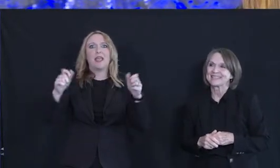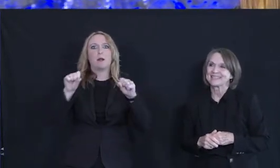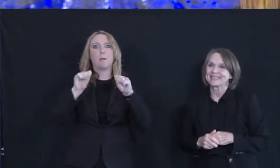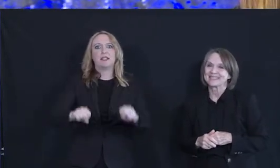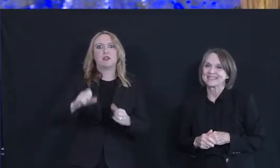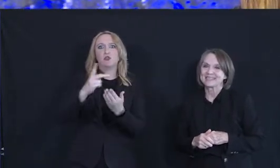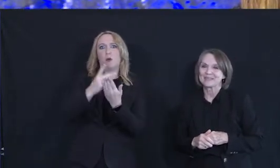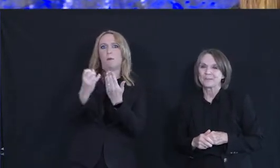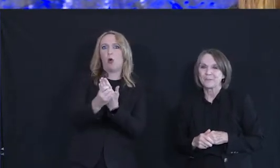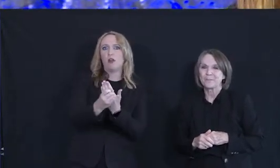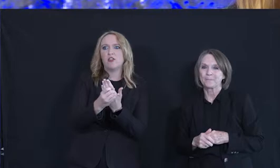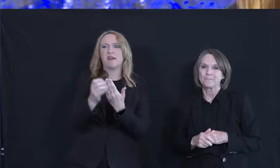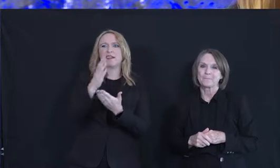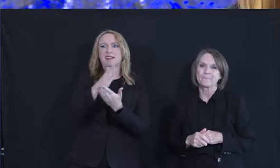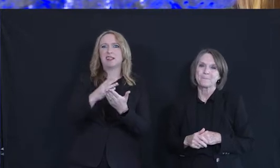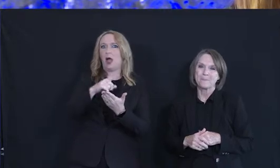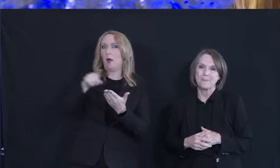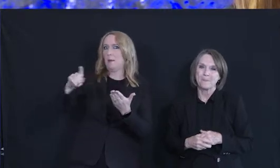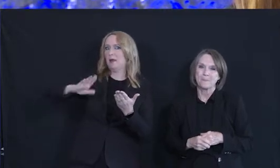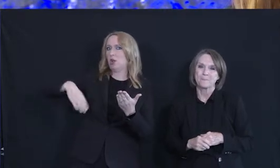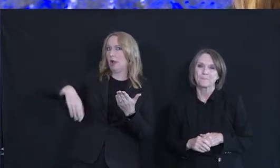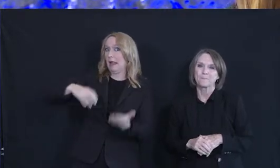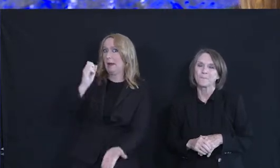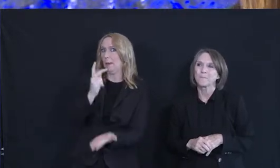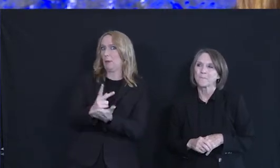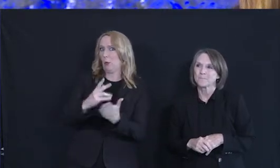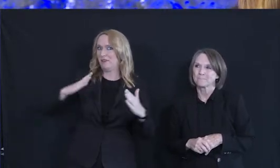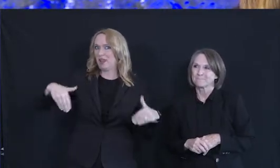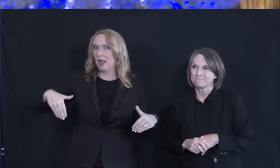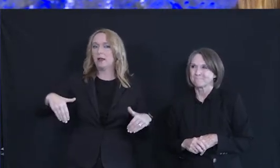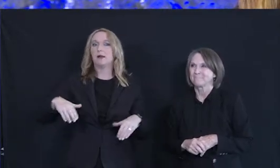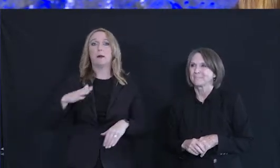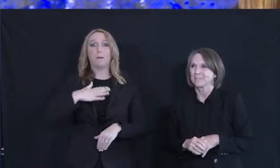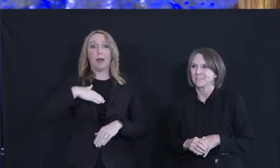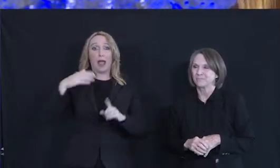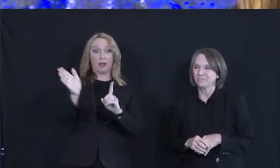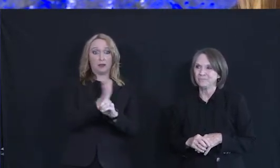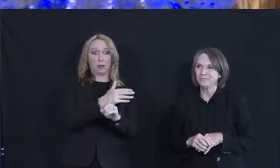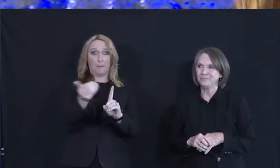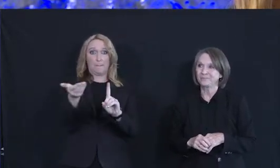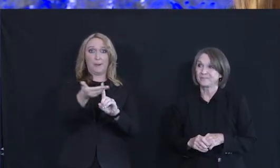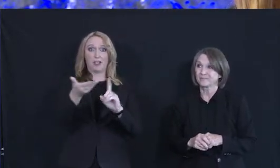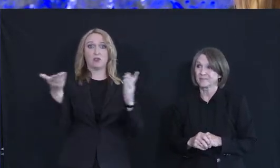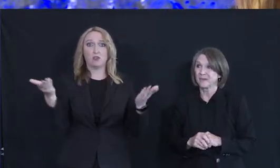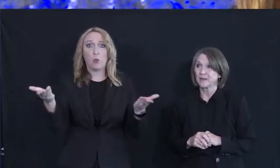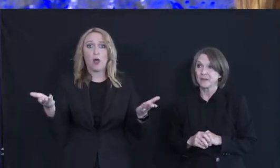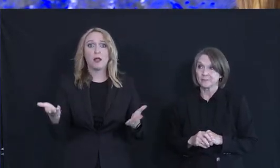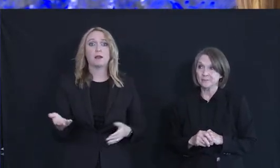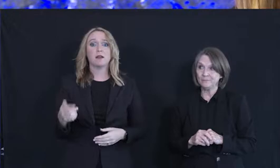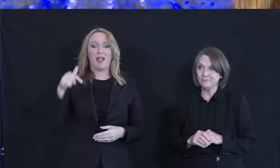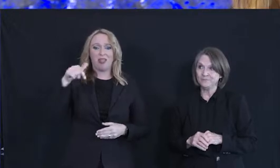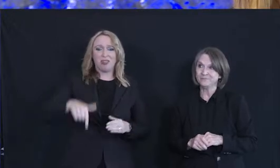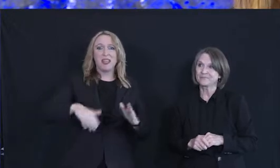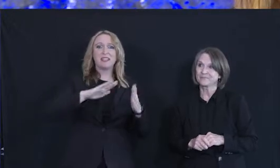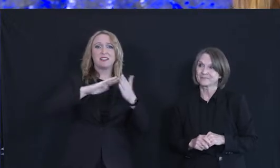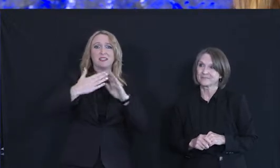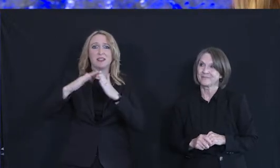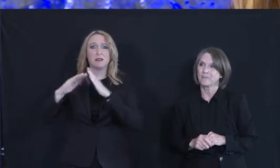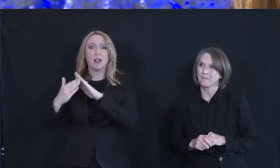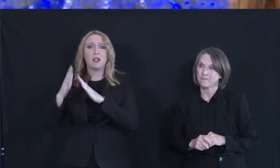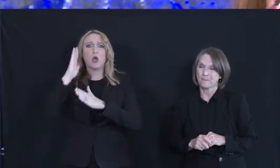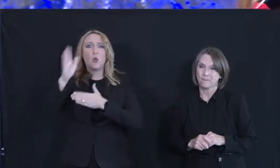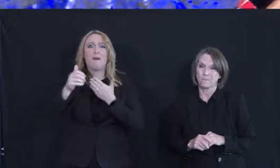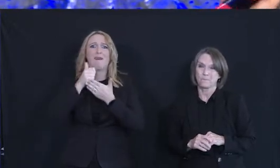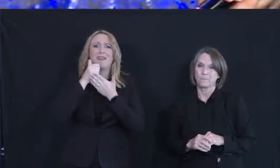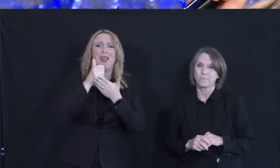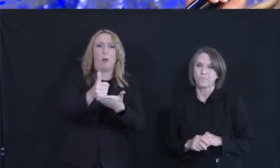which are still pinning in our city and my usual pitch is this you will never find a city that is more focused on helping you be successful in business